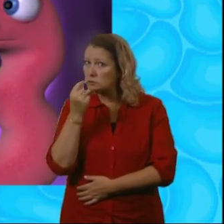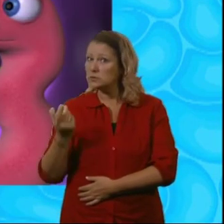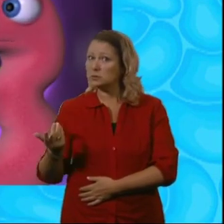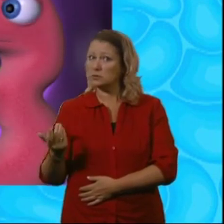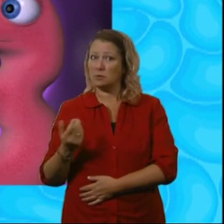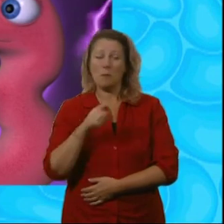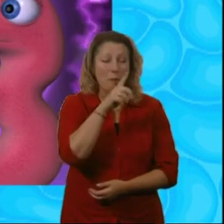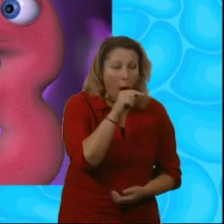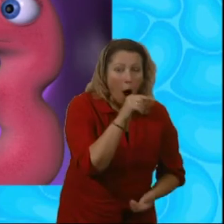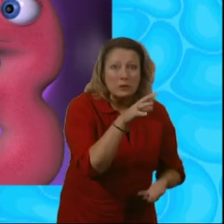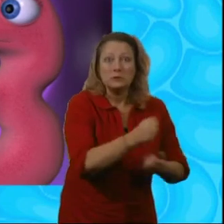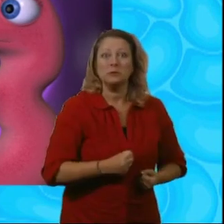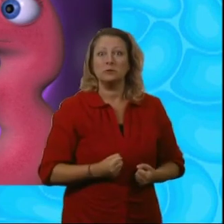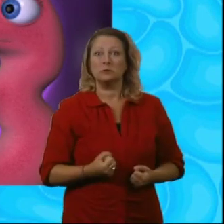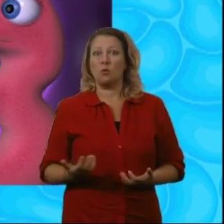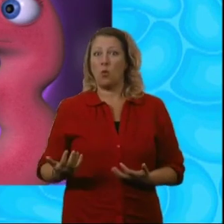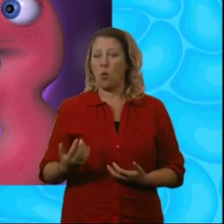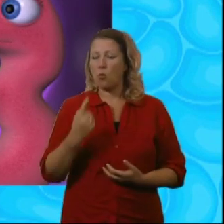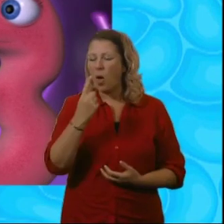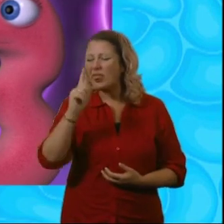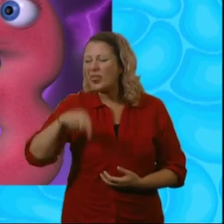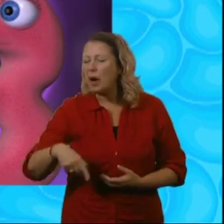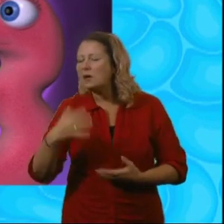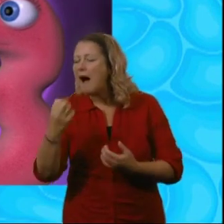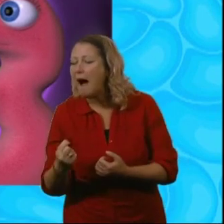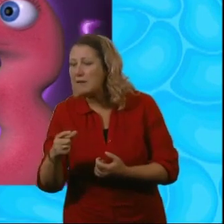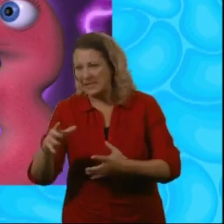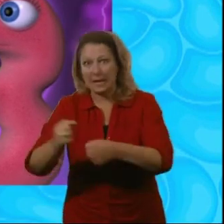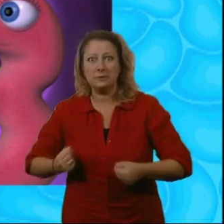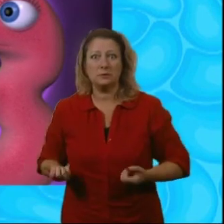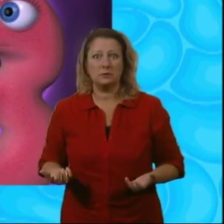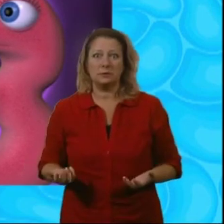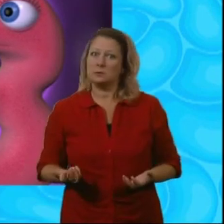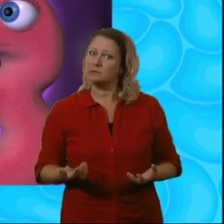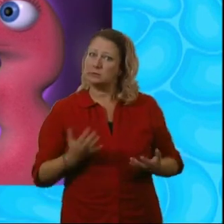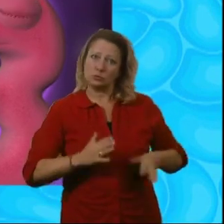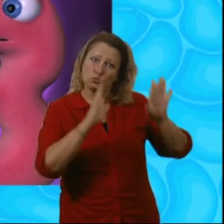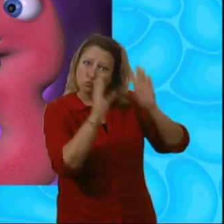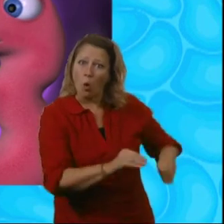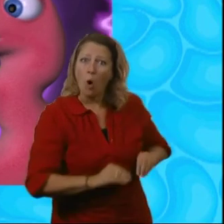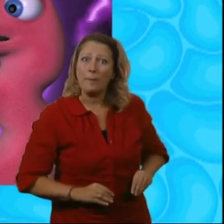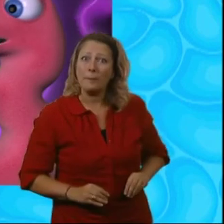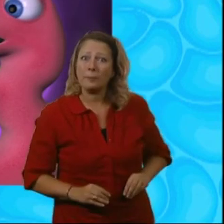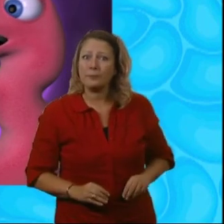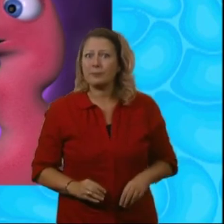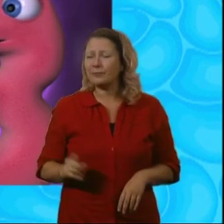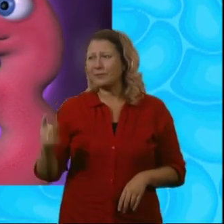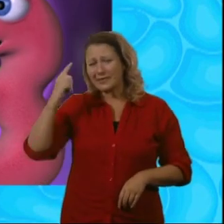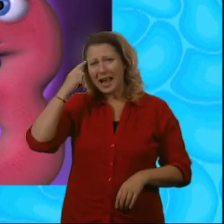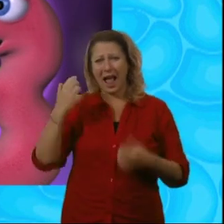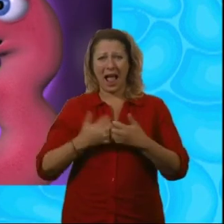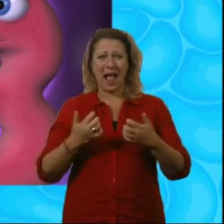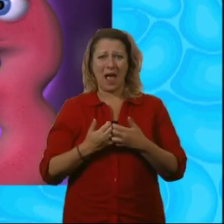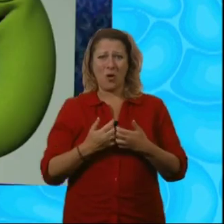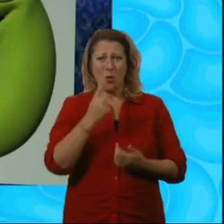It could be birds he takes. Or 1,000 anything. We've got to stop the number taker. How can we make 1,000